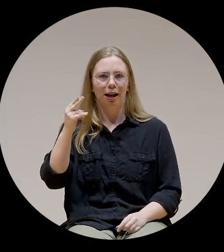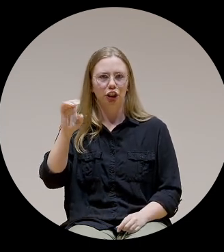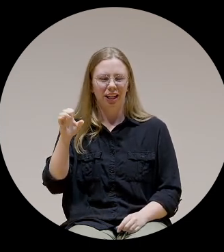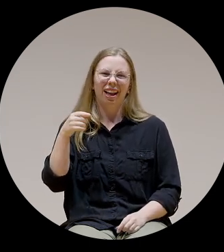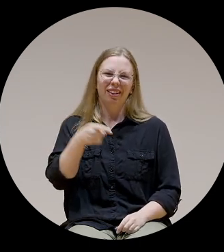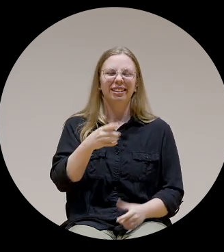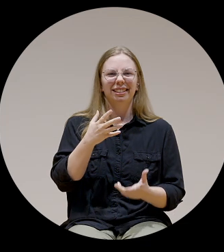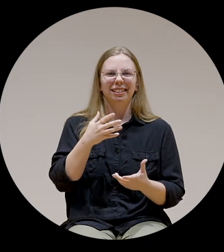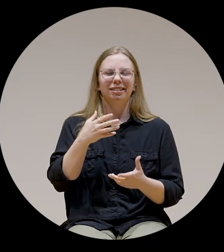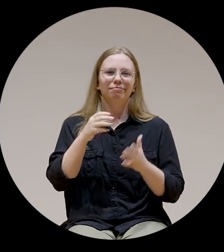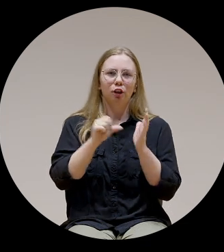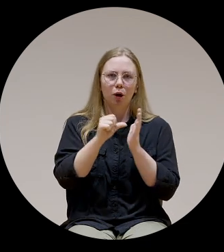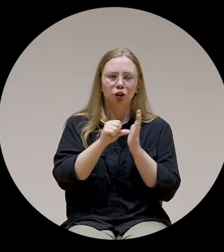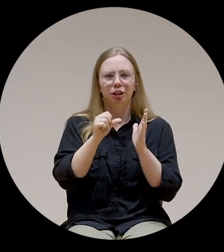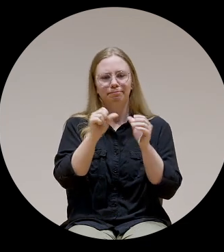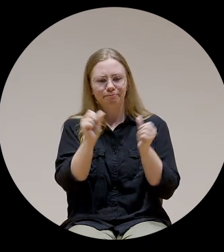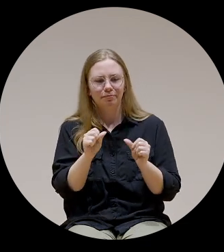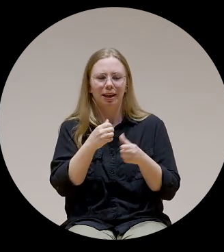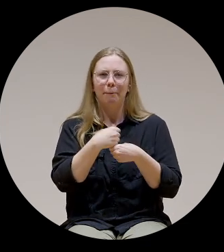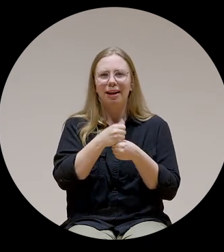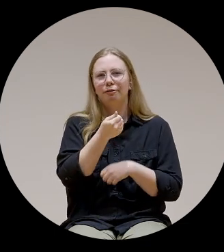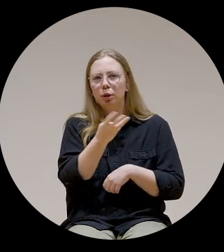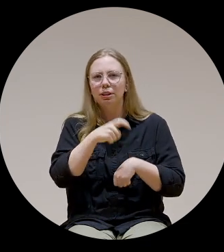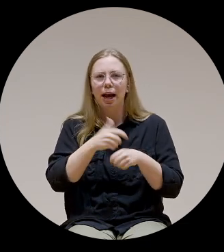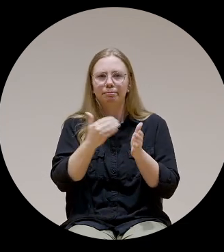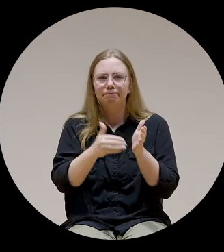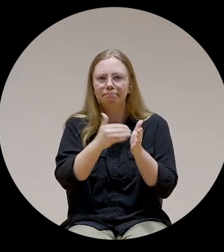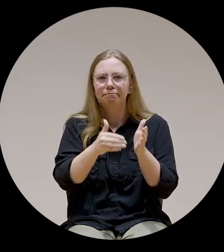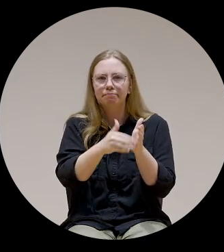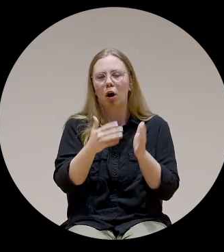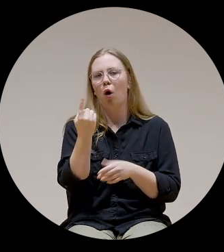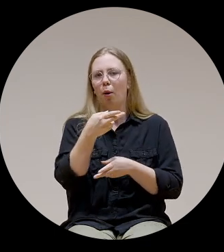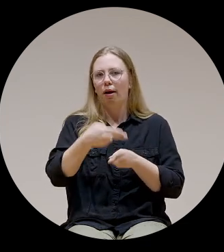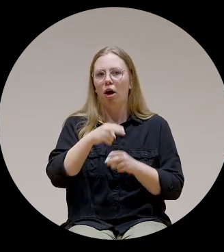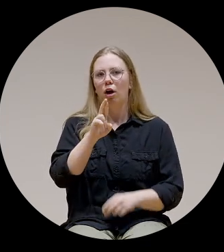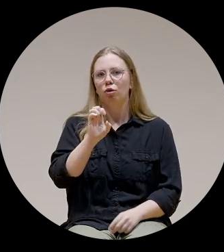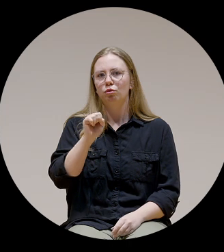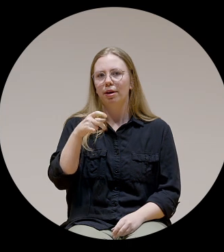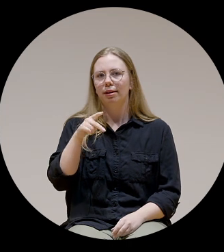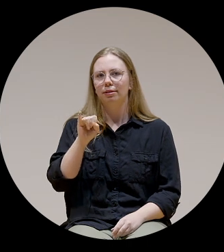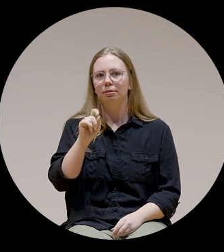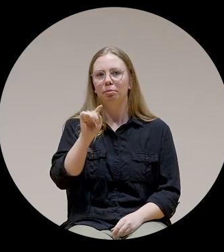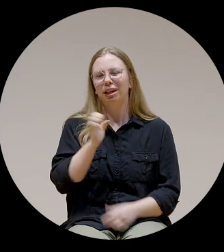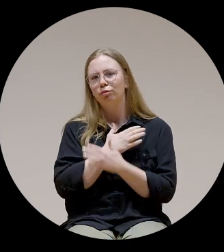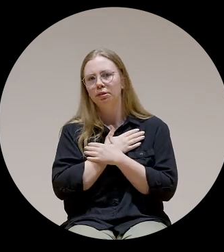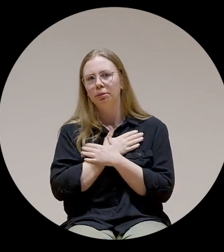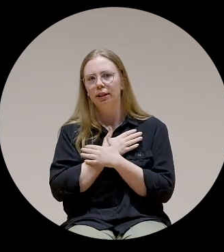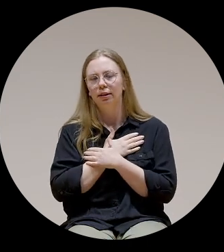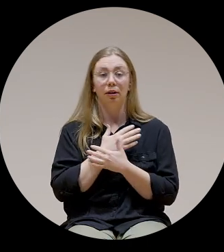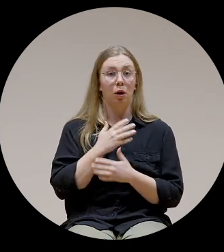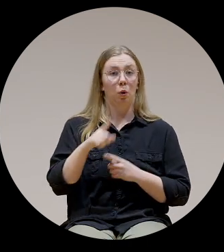he made several times. He cast several editions of it called Respite. And in this, when we think about